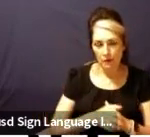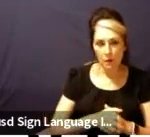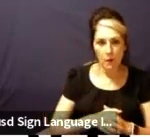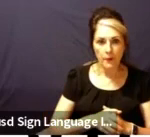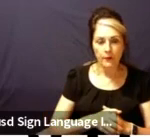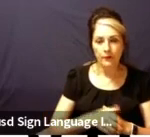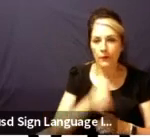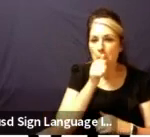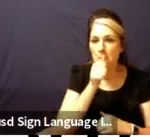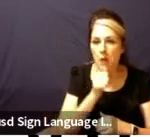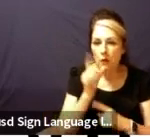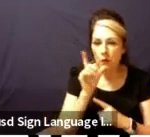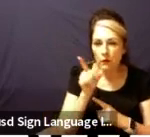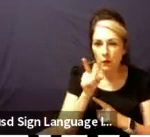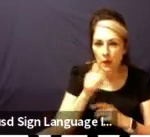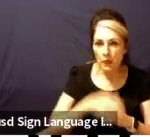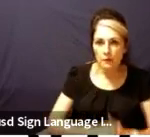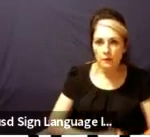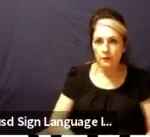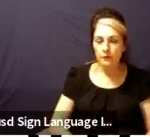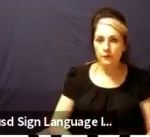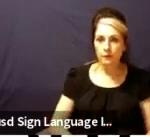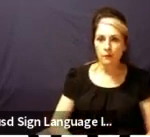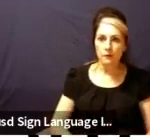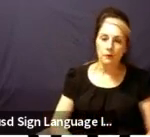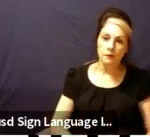Bear with me for 1 second.